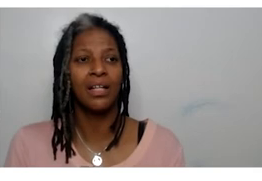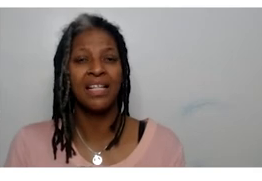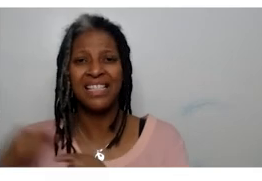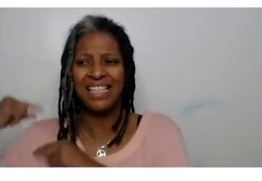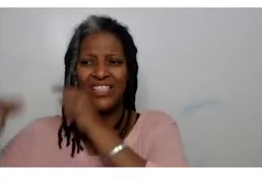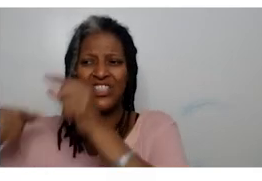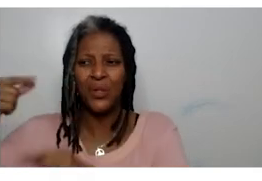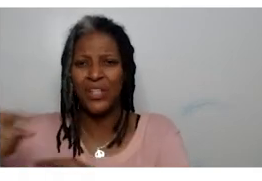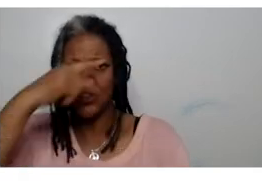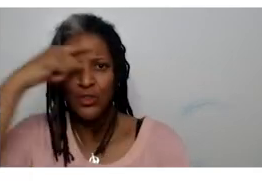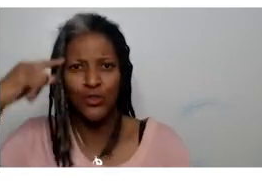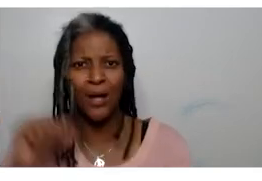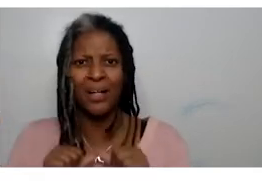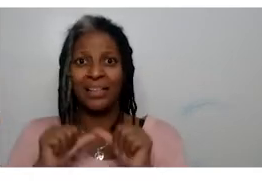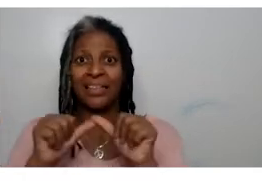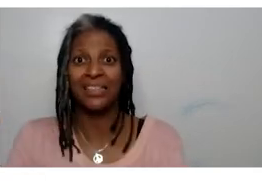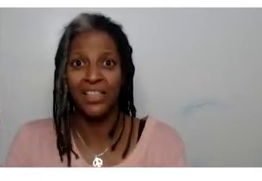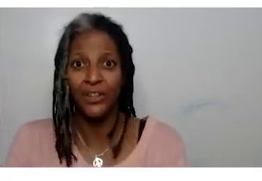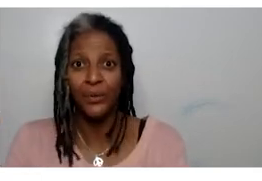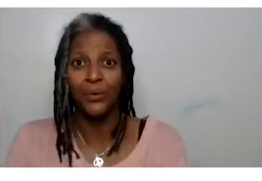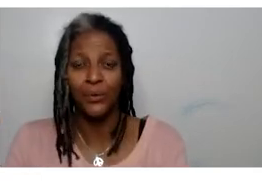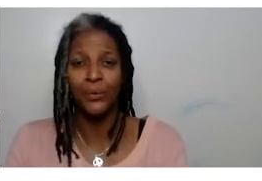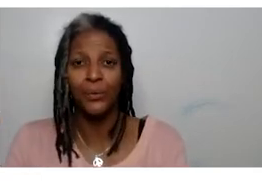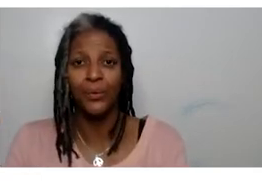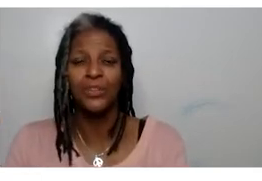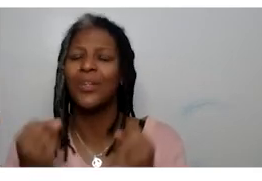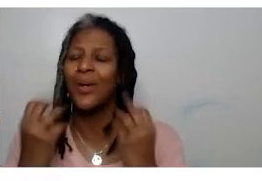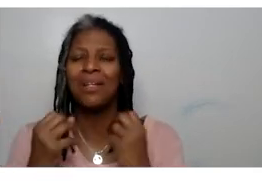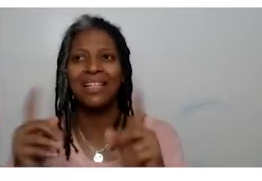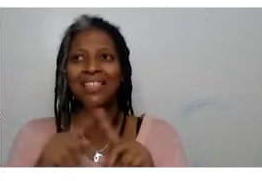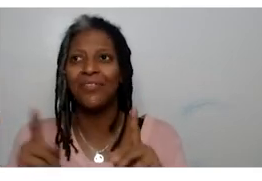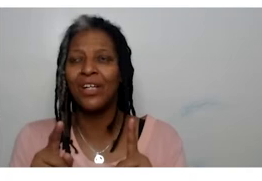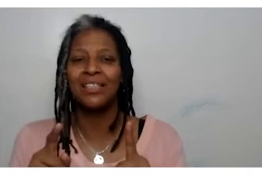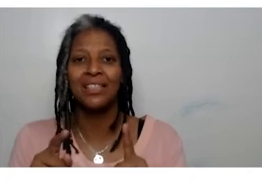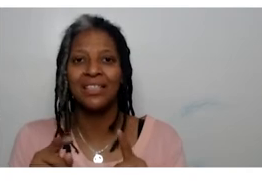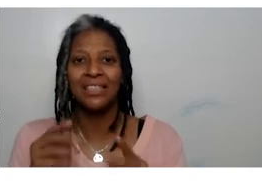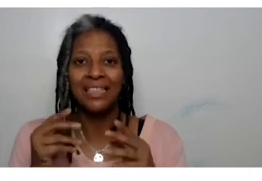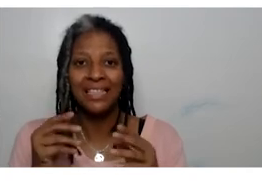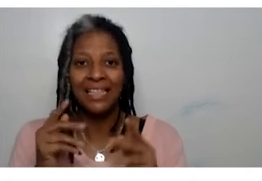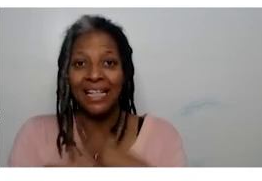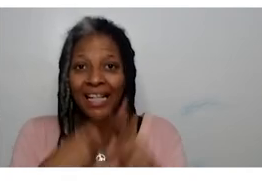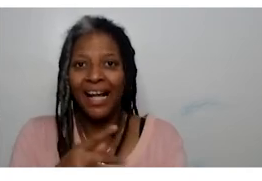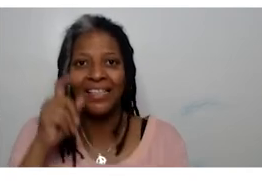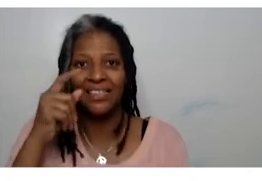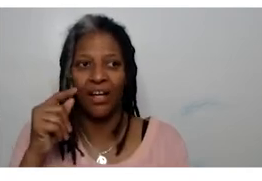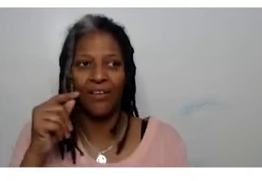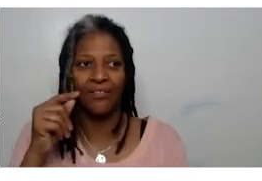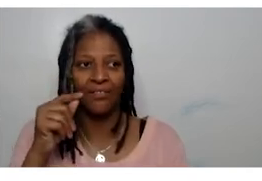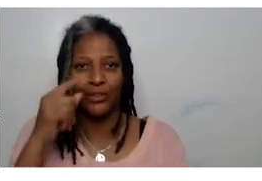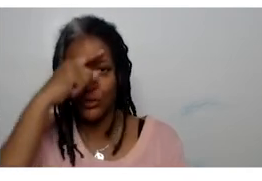within marginalized families, you will find that there are many cycles of abuse that have perpetuated throughout the individual's